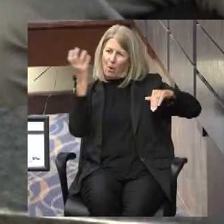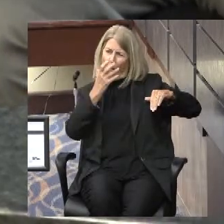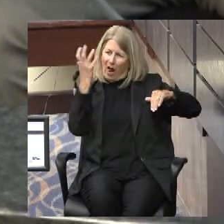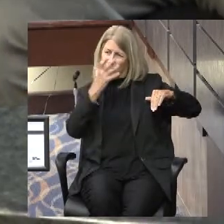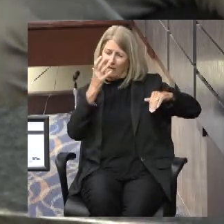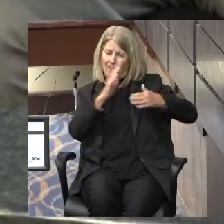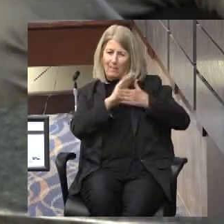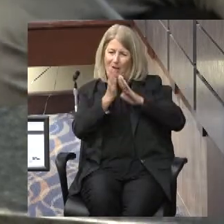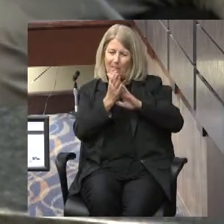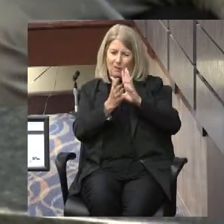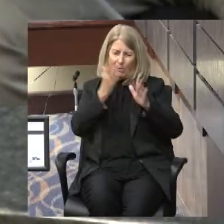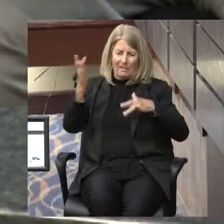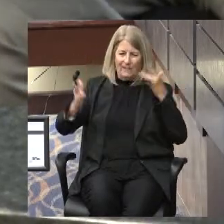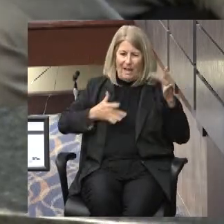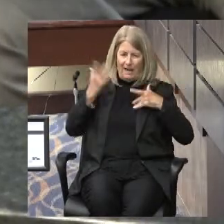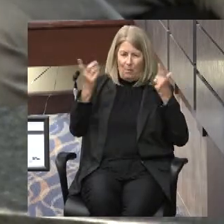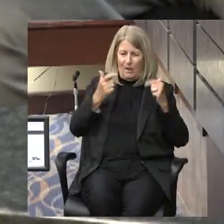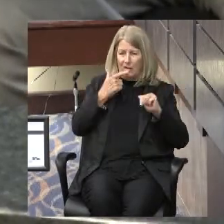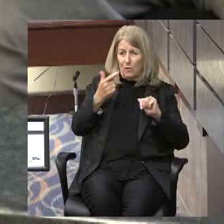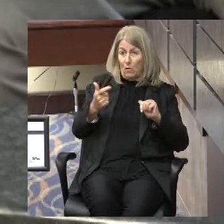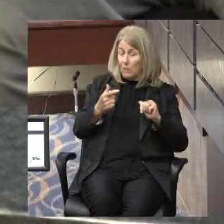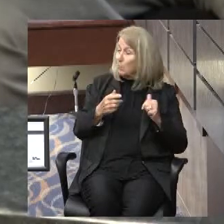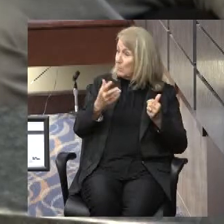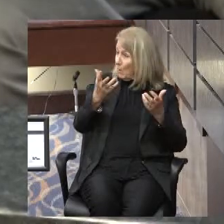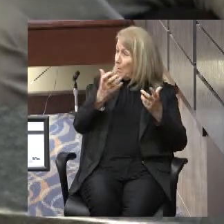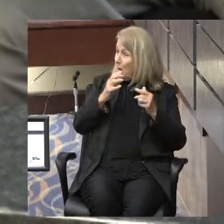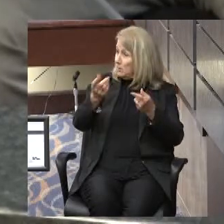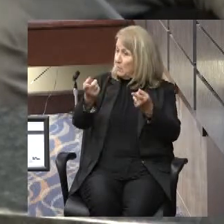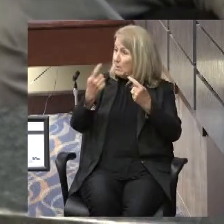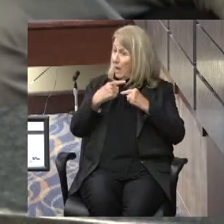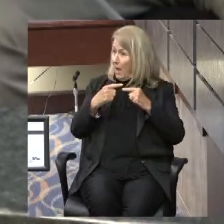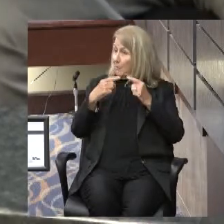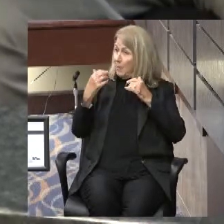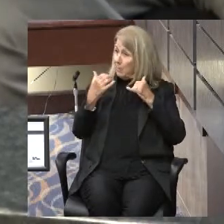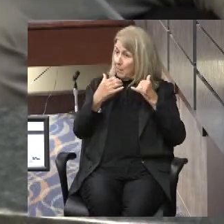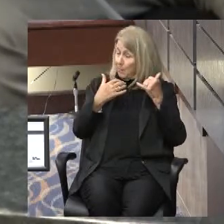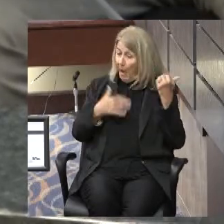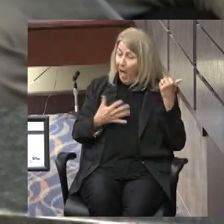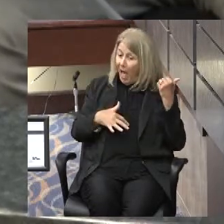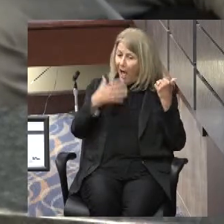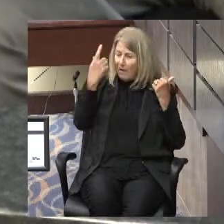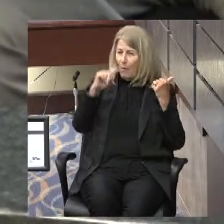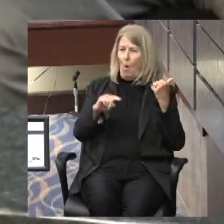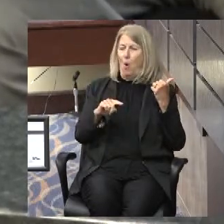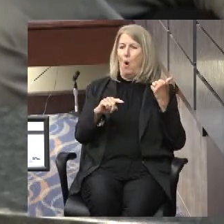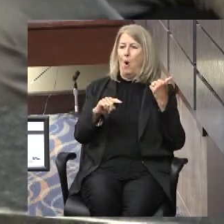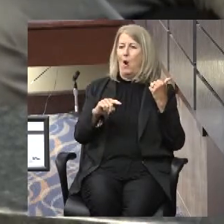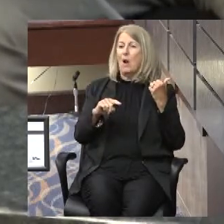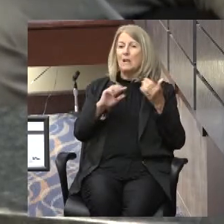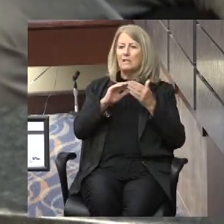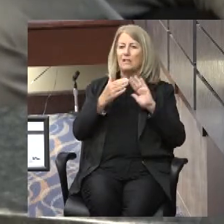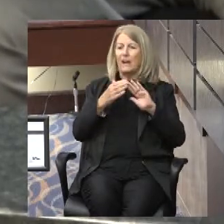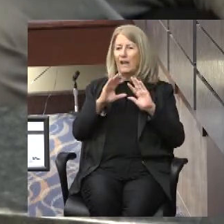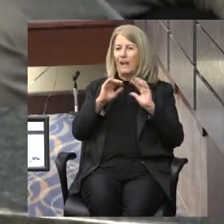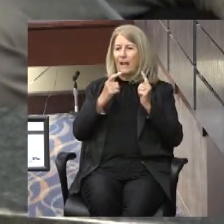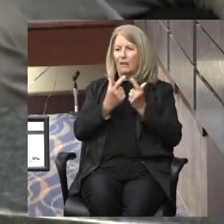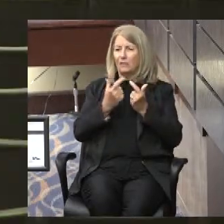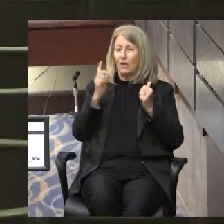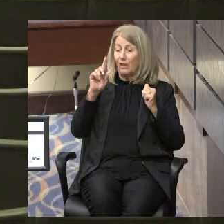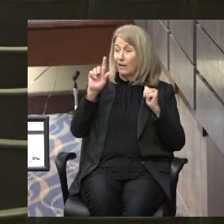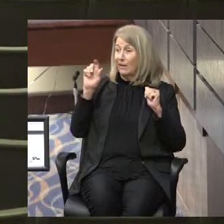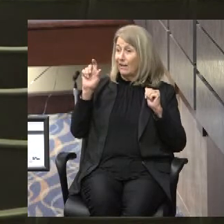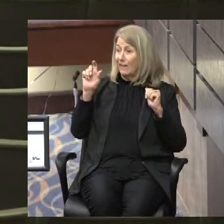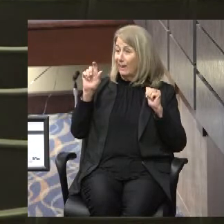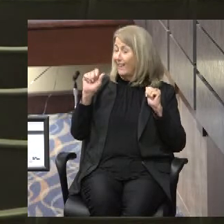so excited when I told them would they like to come and play for the city council. I mean, They- we talked about a house band, so. Well, there